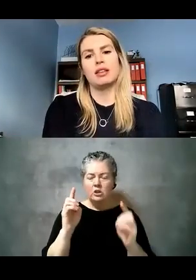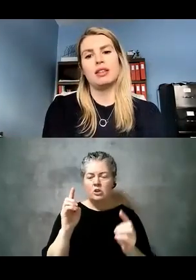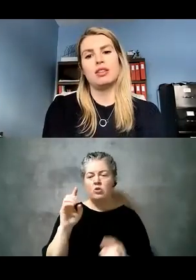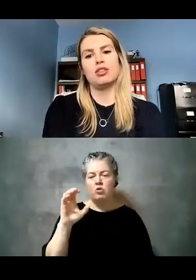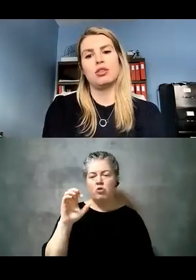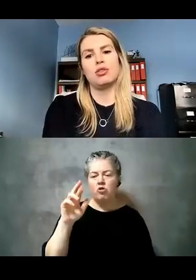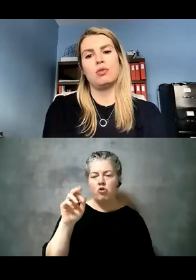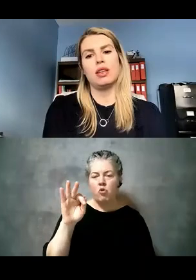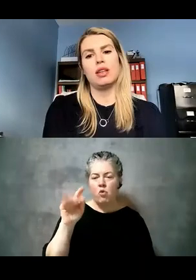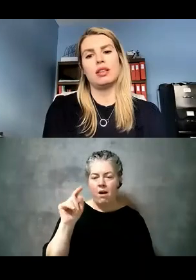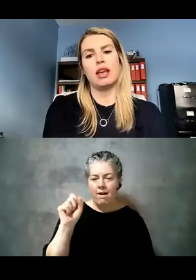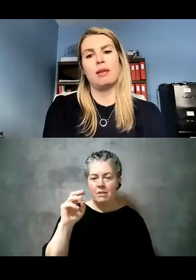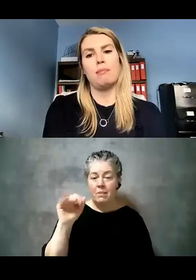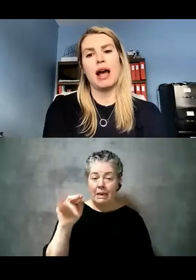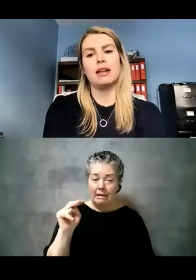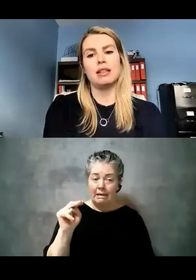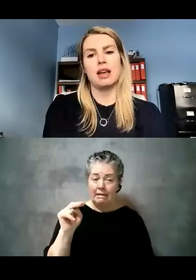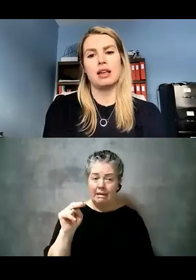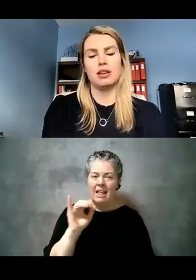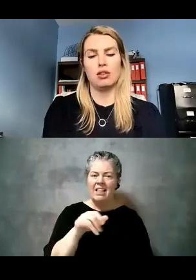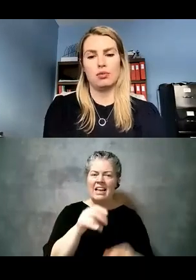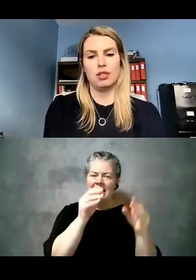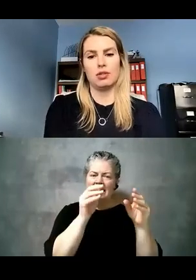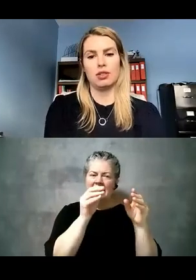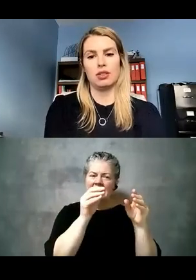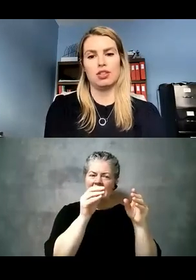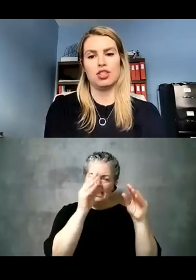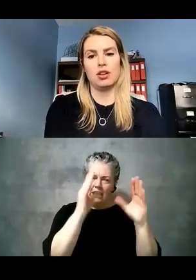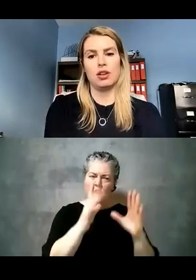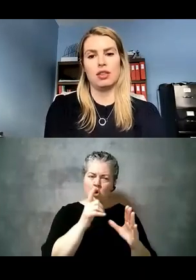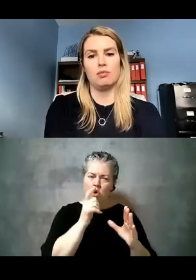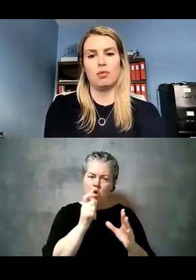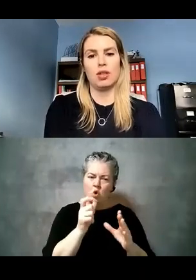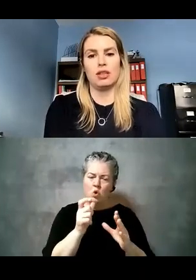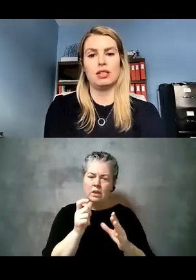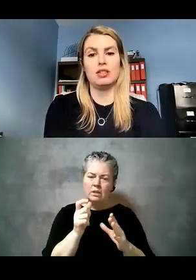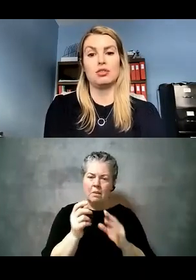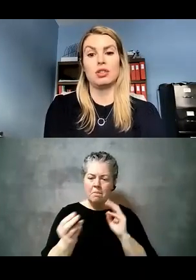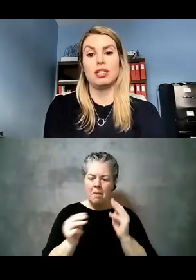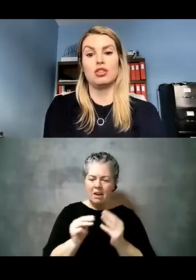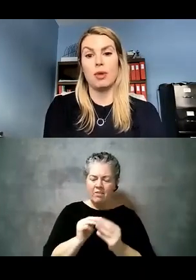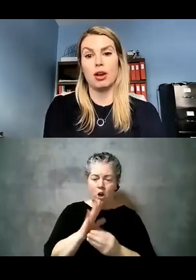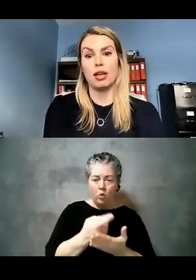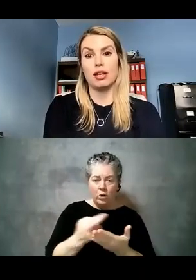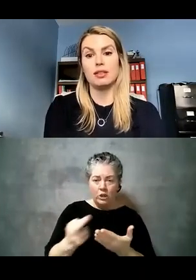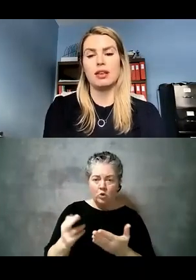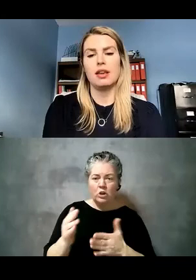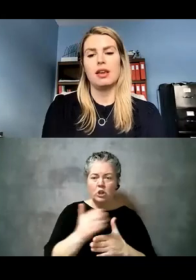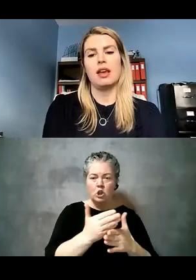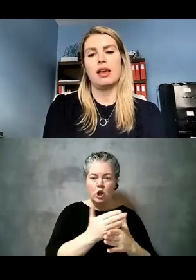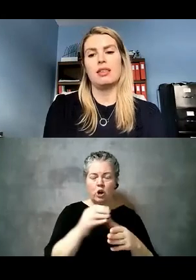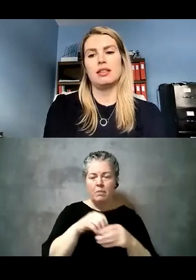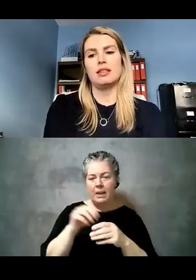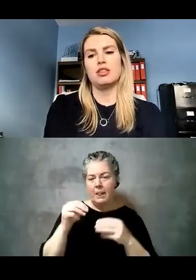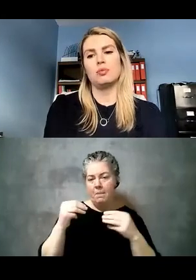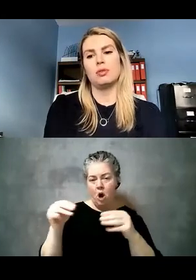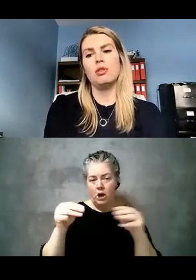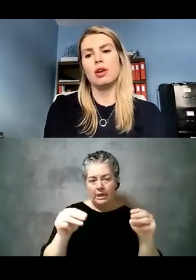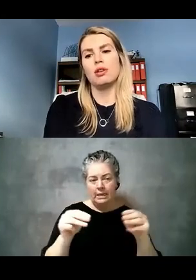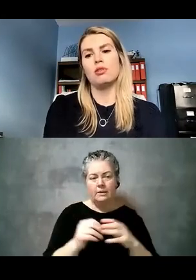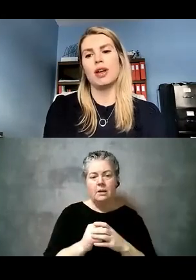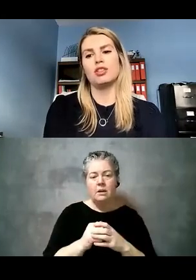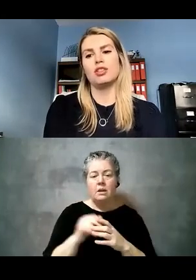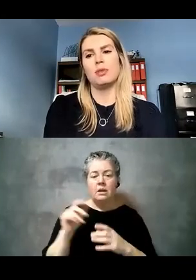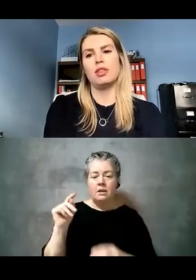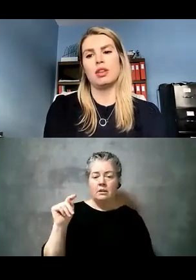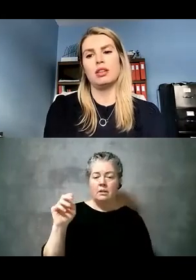as a teacher who is monetizing her resources and sharing them within teacher-to-teacher markets. And this teacherpreneur